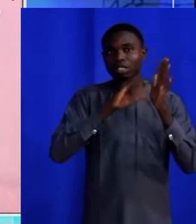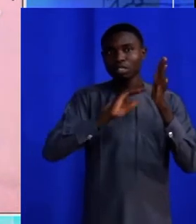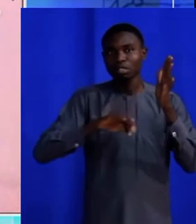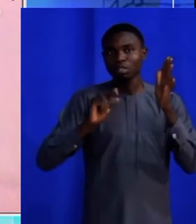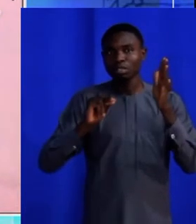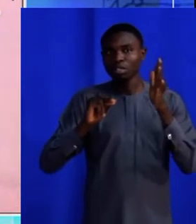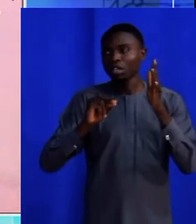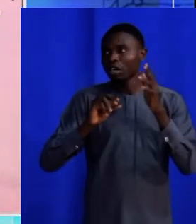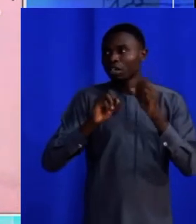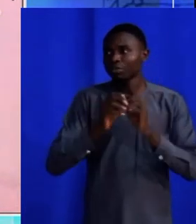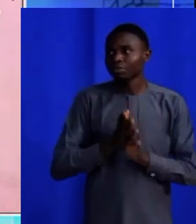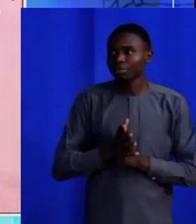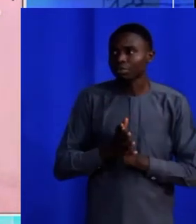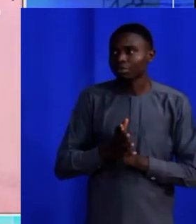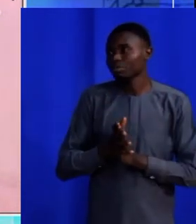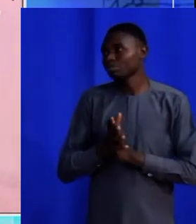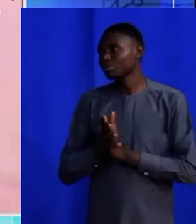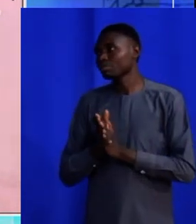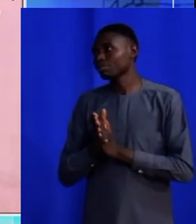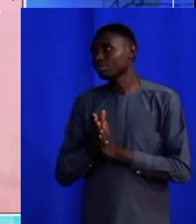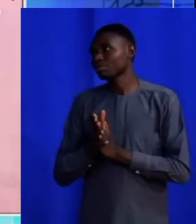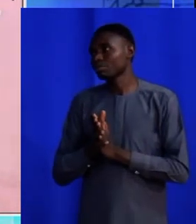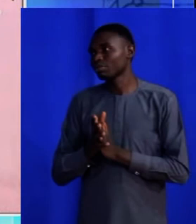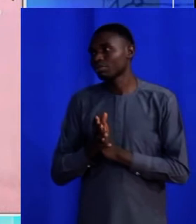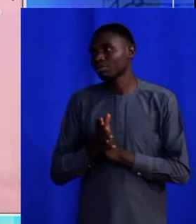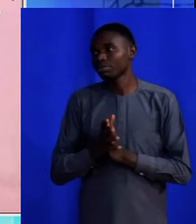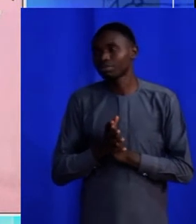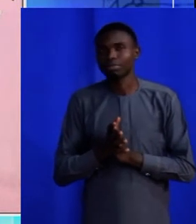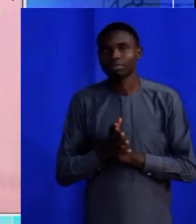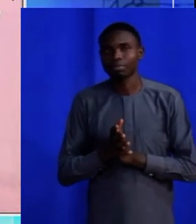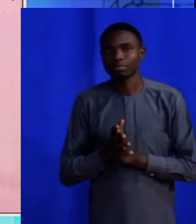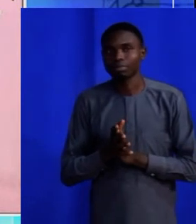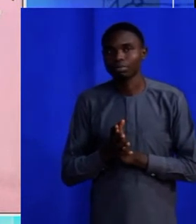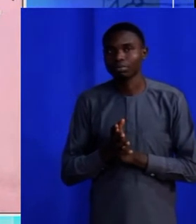use donkeys in sports? Of course.